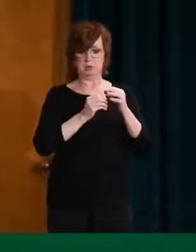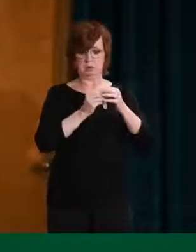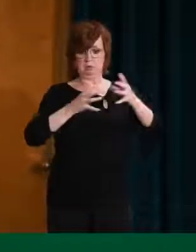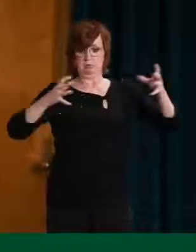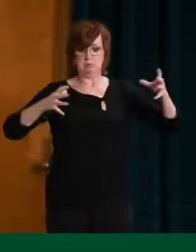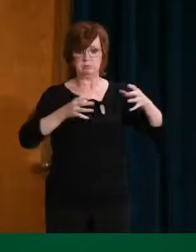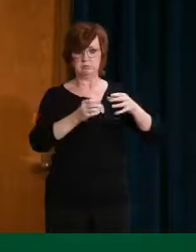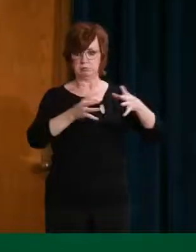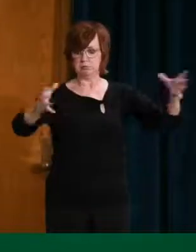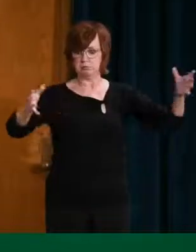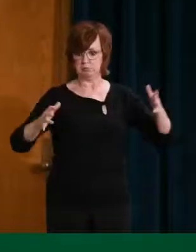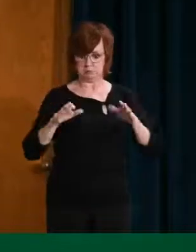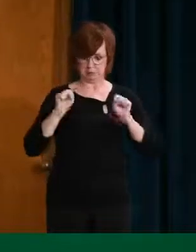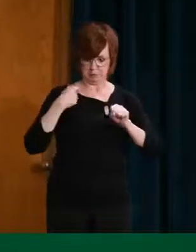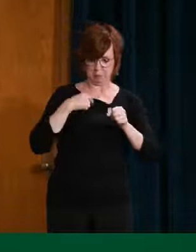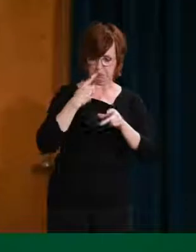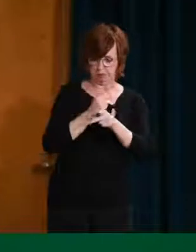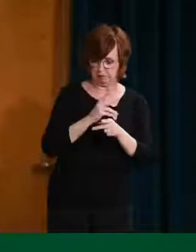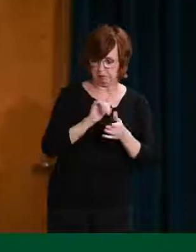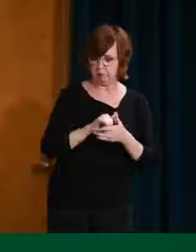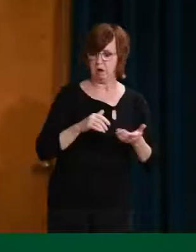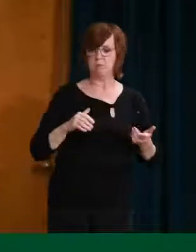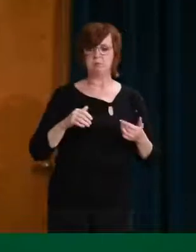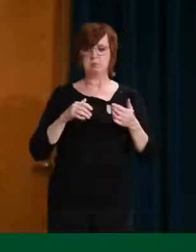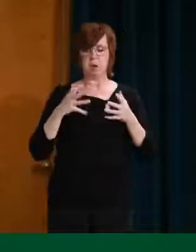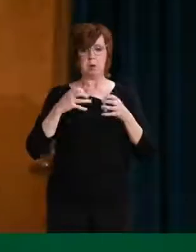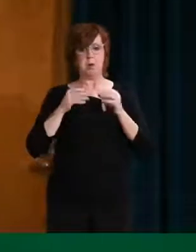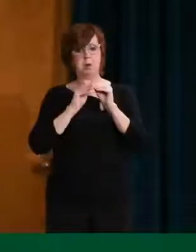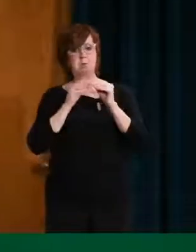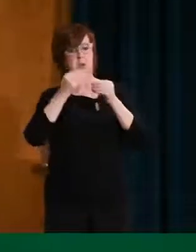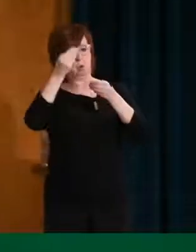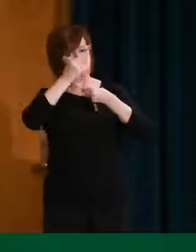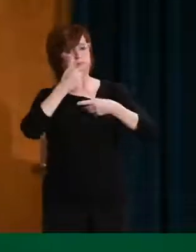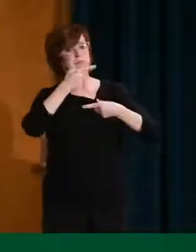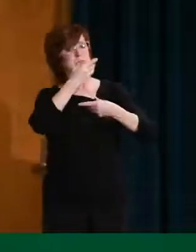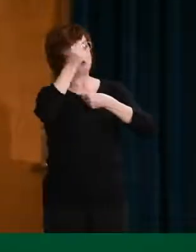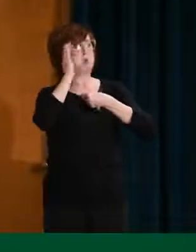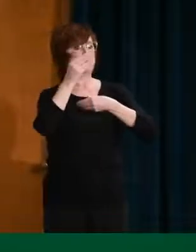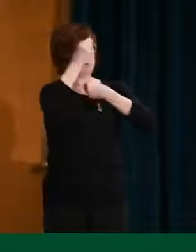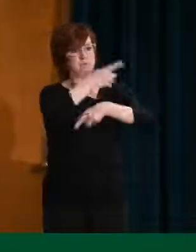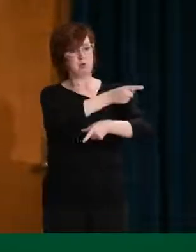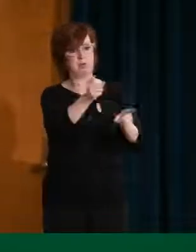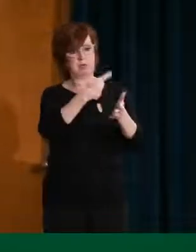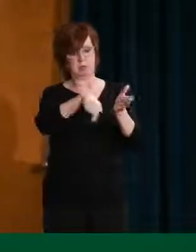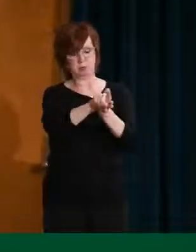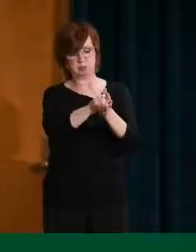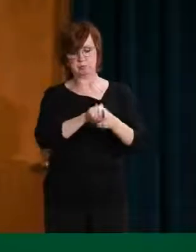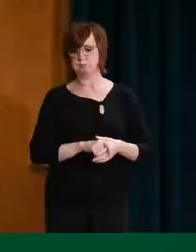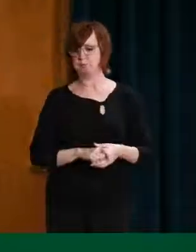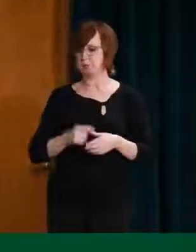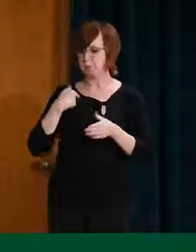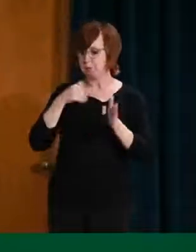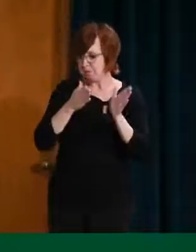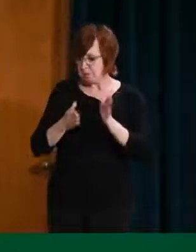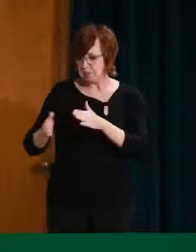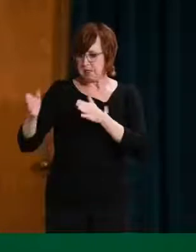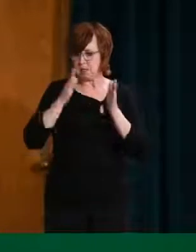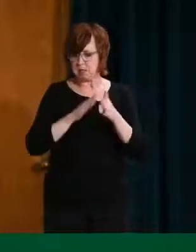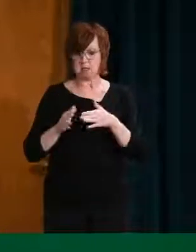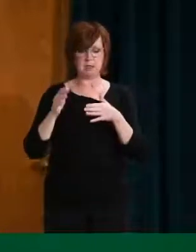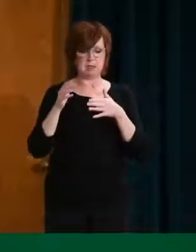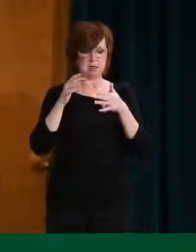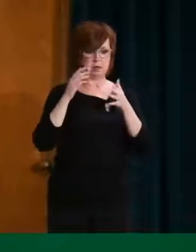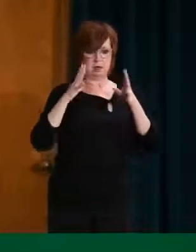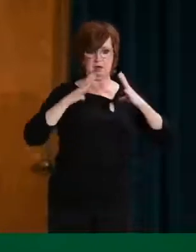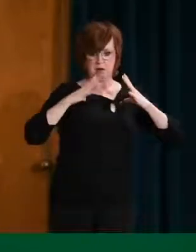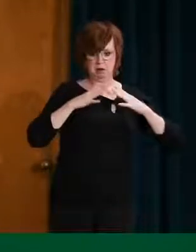and modeling that are being done across this nation to try to predict and plan for the number of cases we may have and the number of